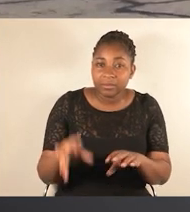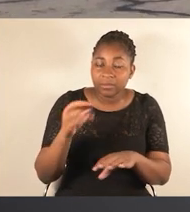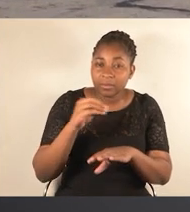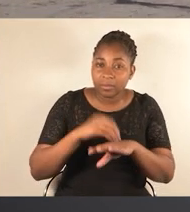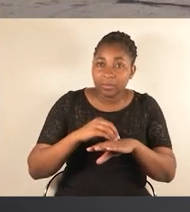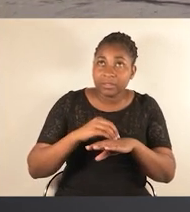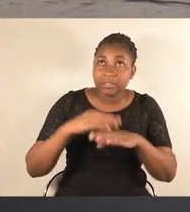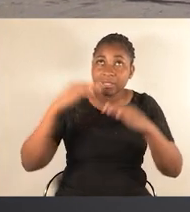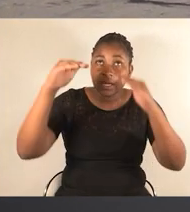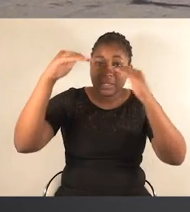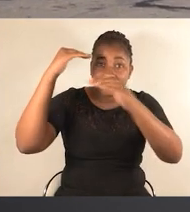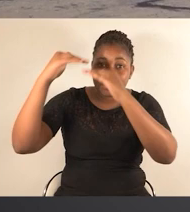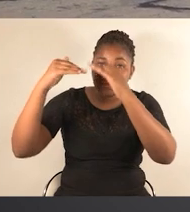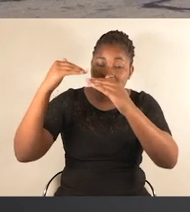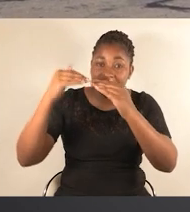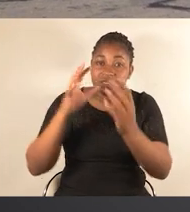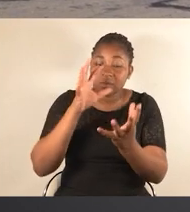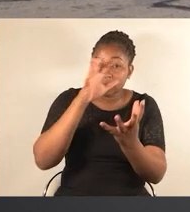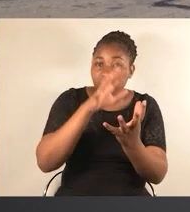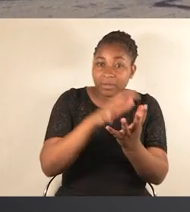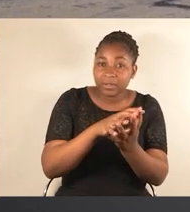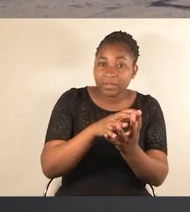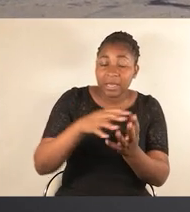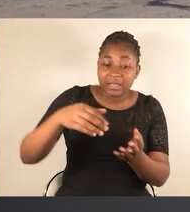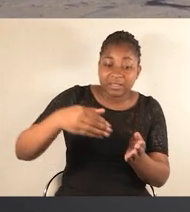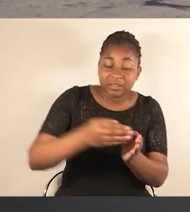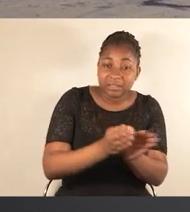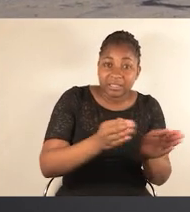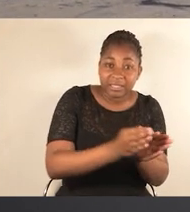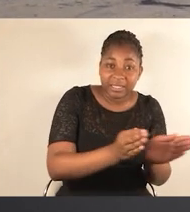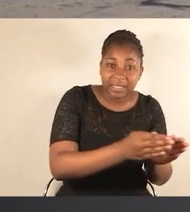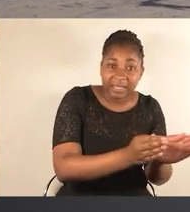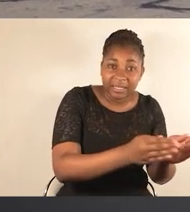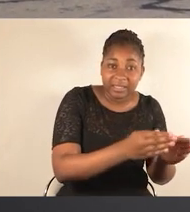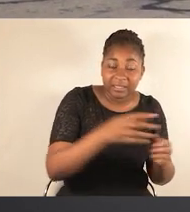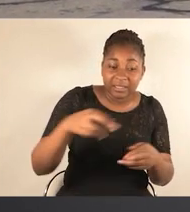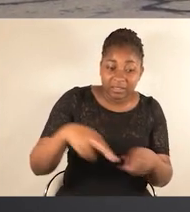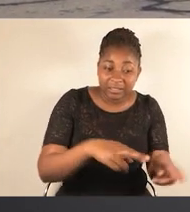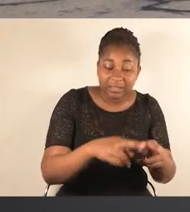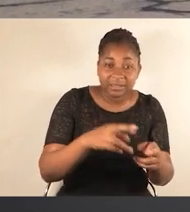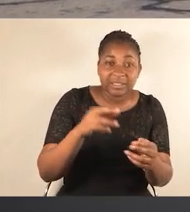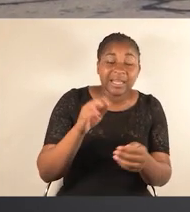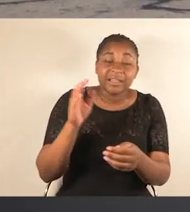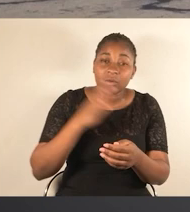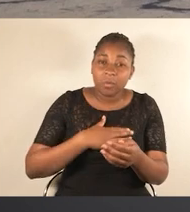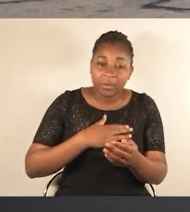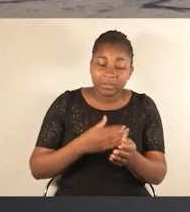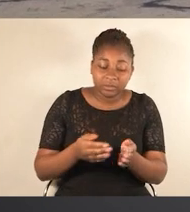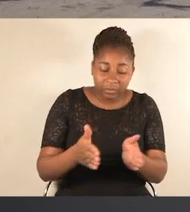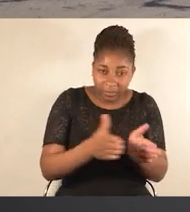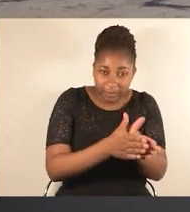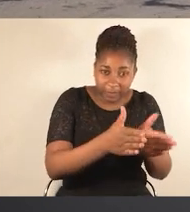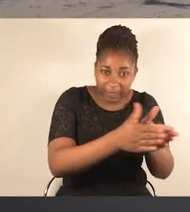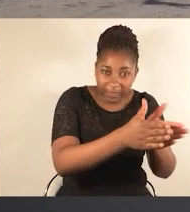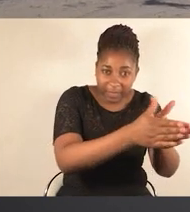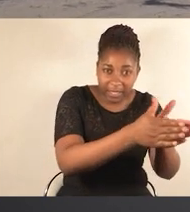on sealing crocodile tails on the runway and start sealing